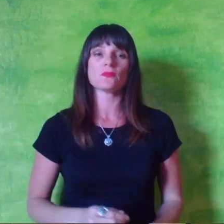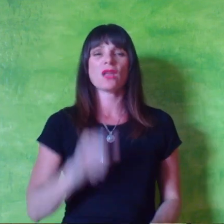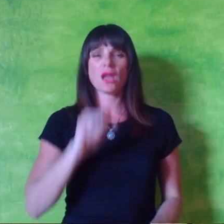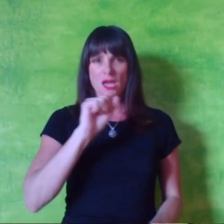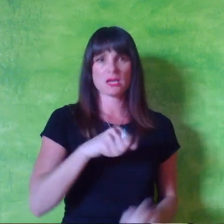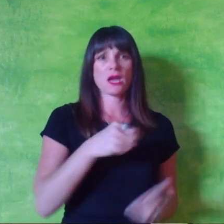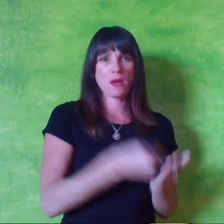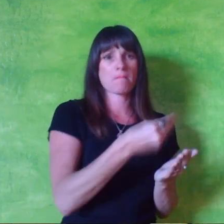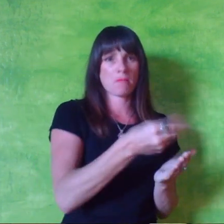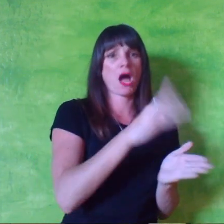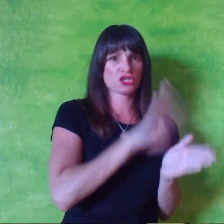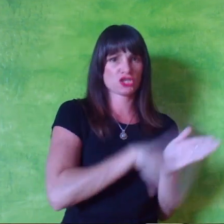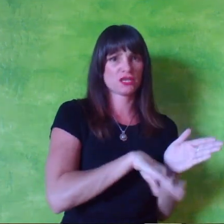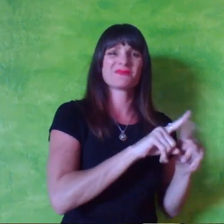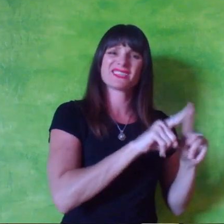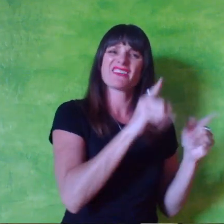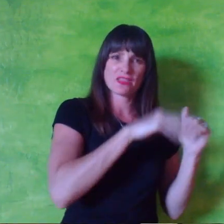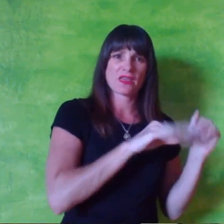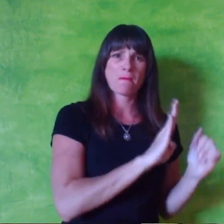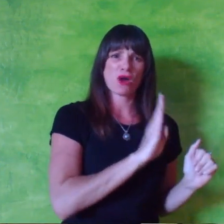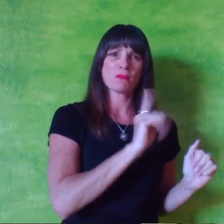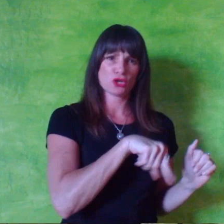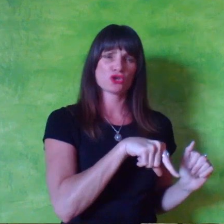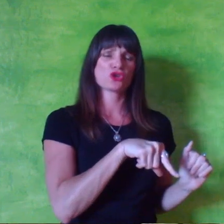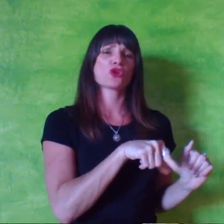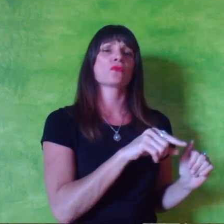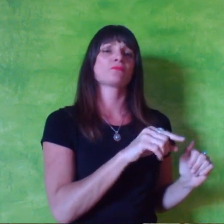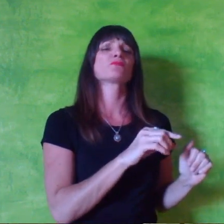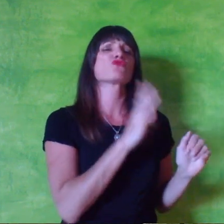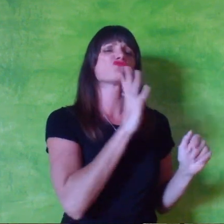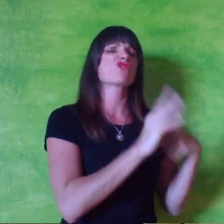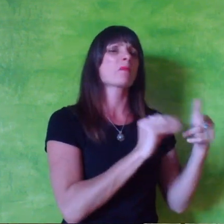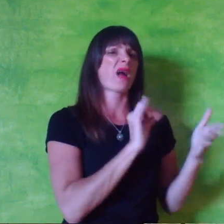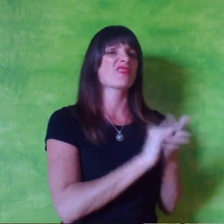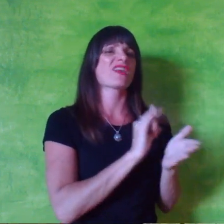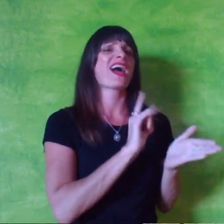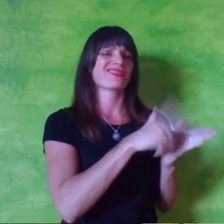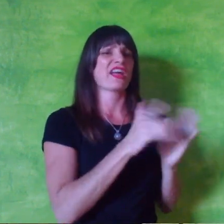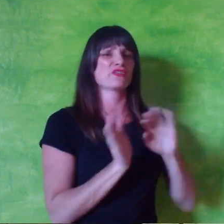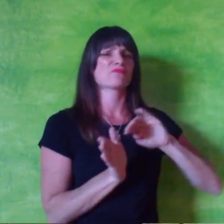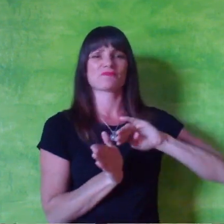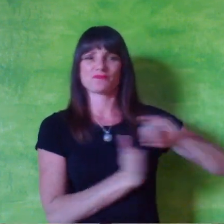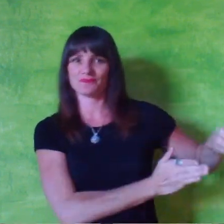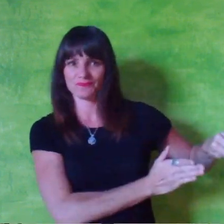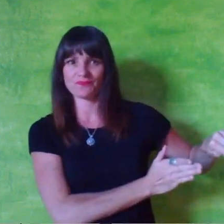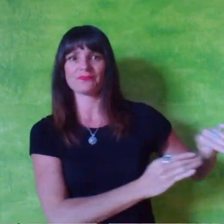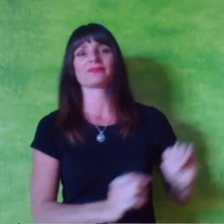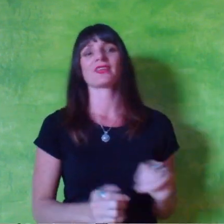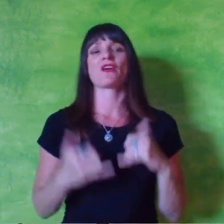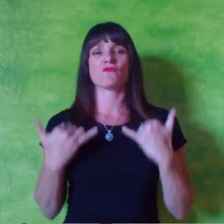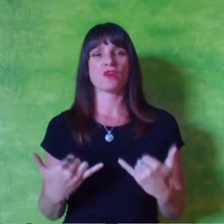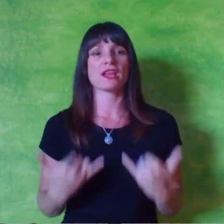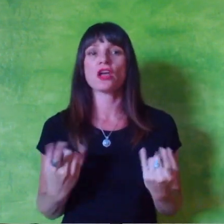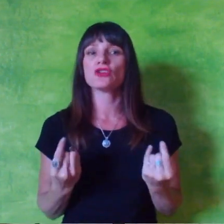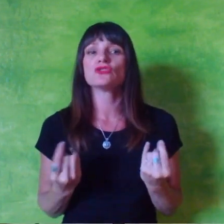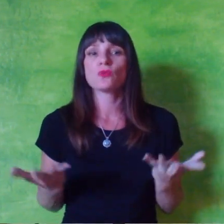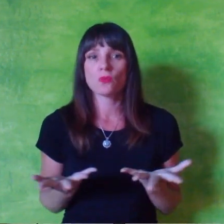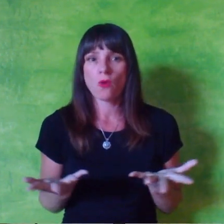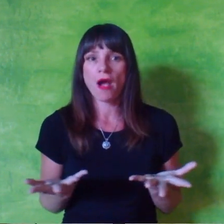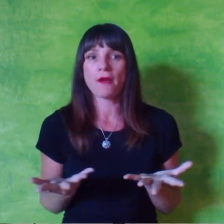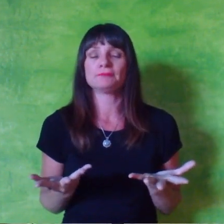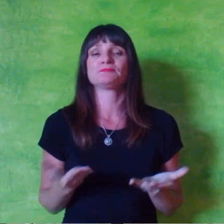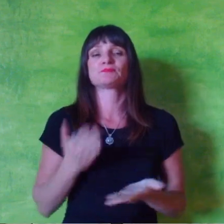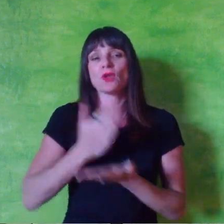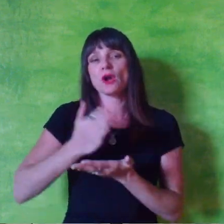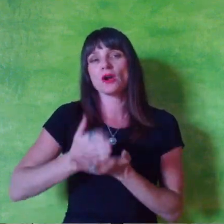we're going to trim the fat off of our tri-tip beef that we have, which is really nice. We want to get rid of some of this fat